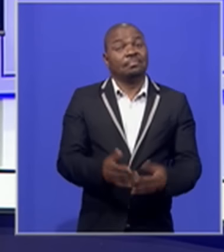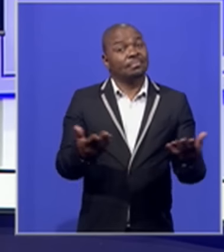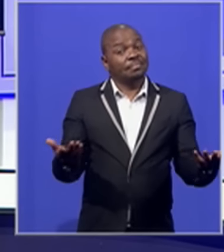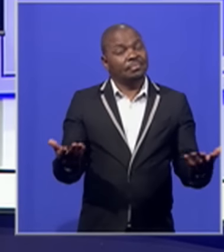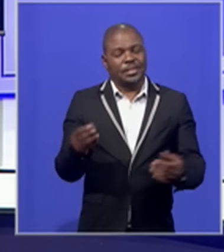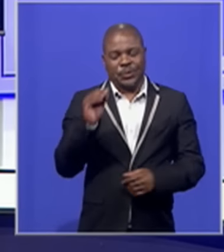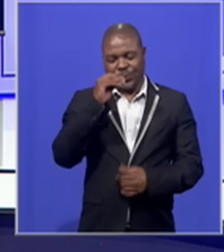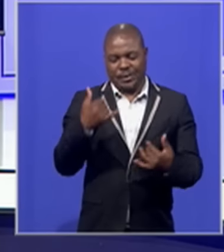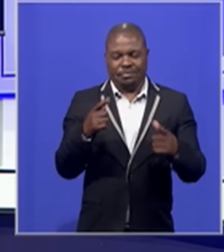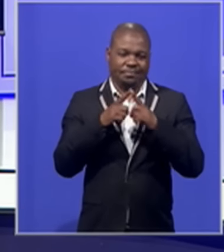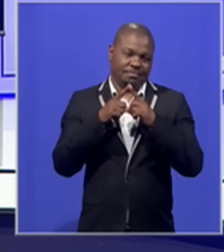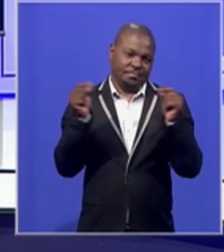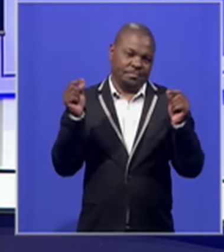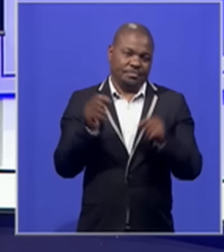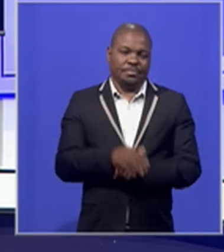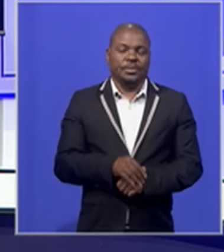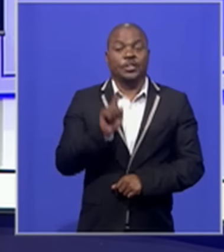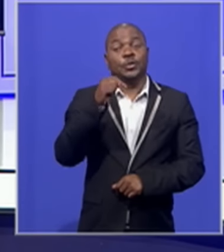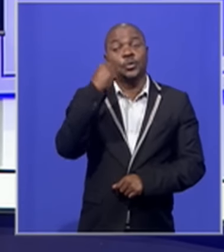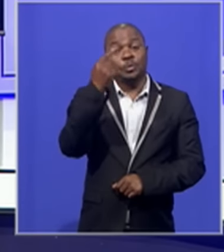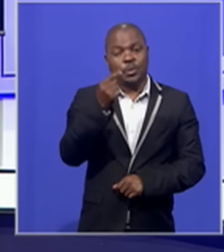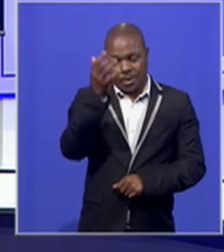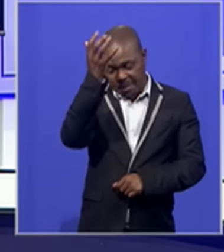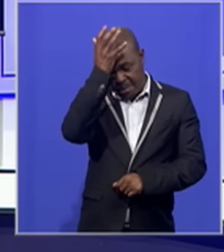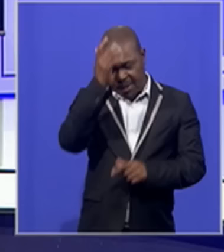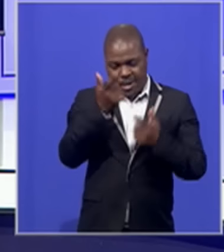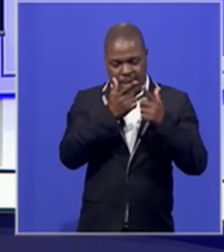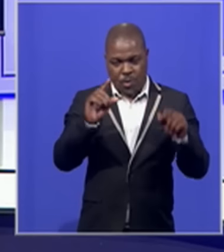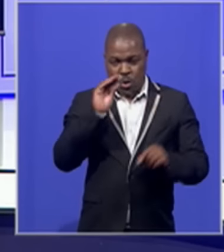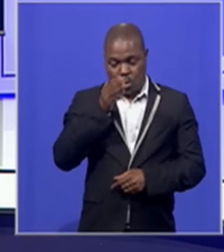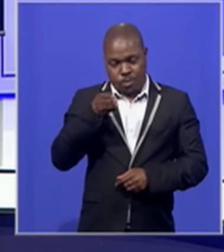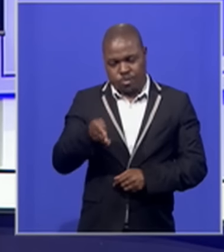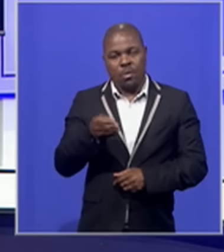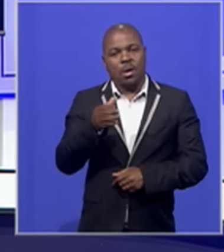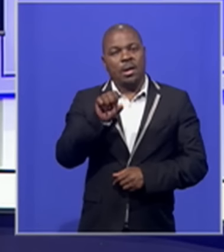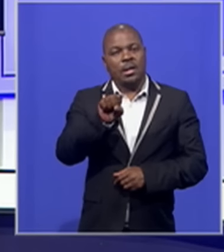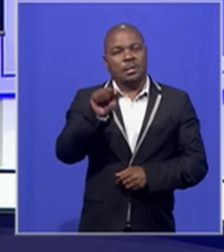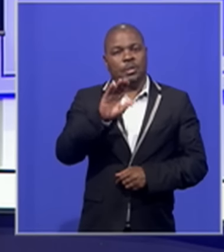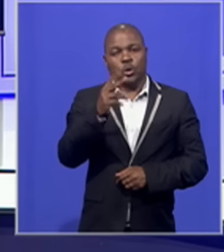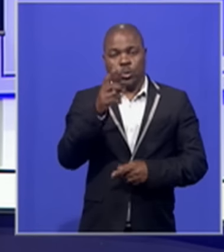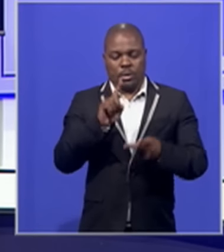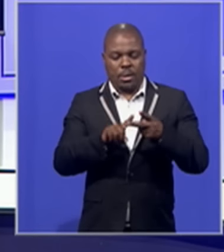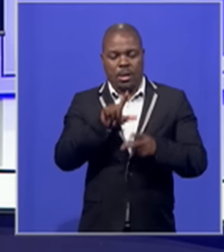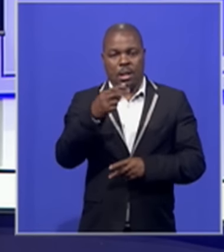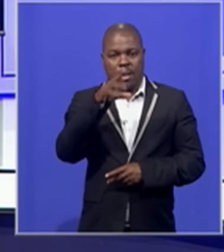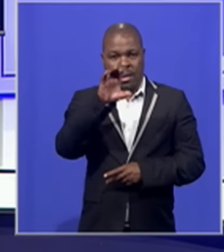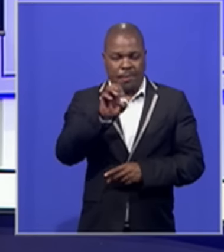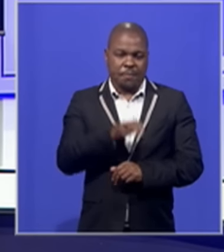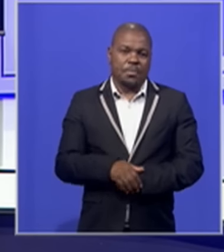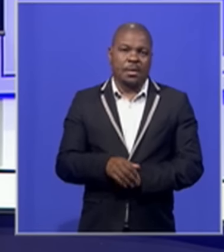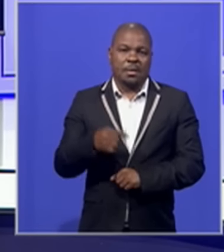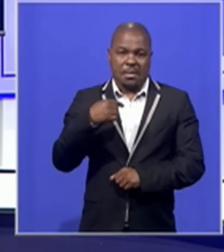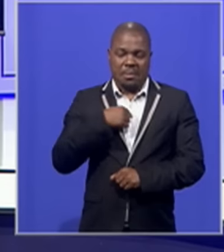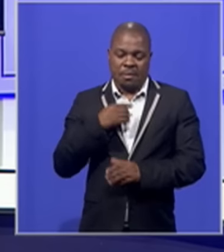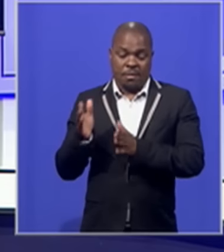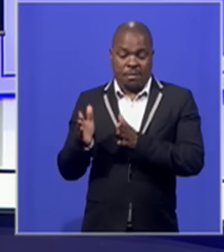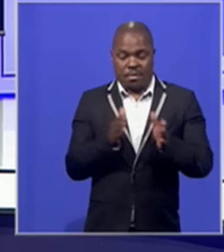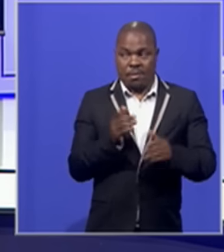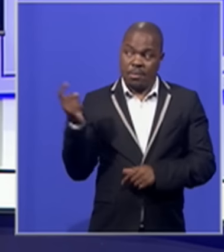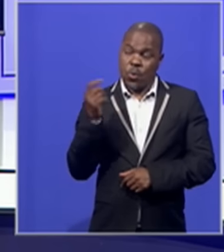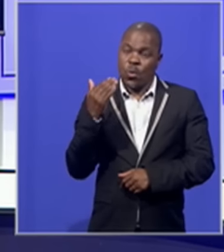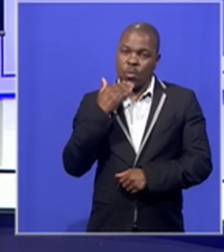Mothoetso di ne di le kalo tsa segonjono kgaso e latelang ke ya sepedi ka moso mo SABC 2 le SABC Lehae ga jana ke go tlogela le